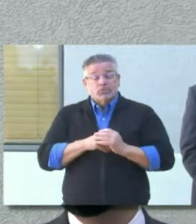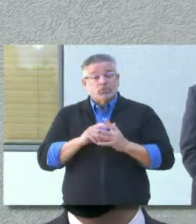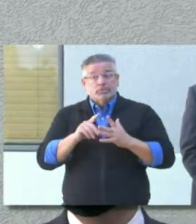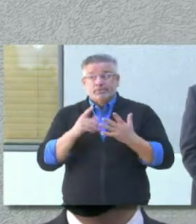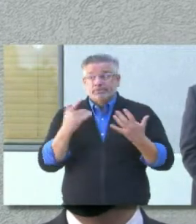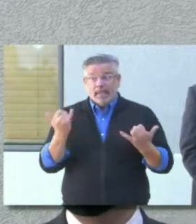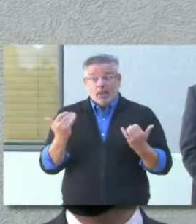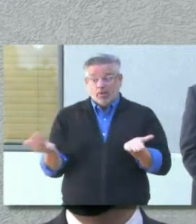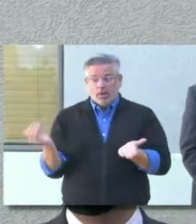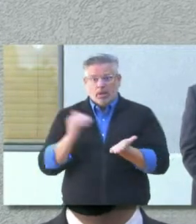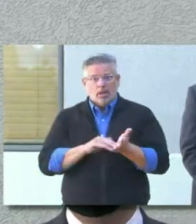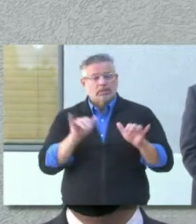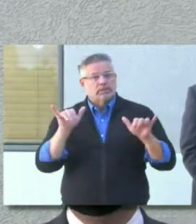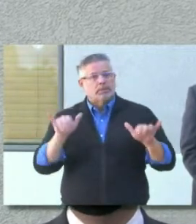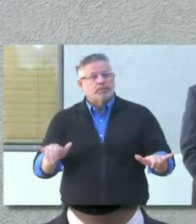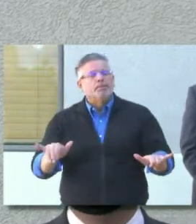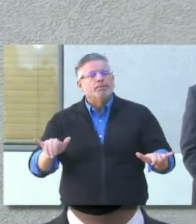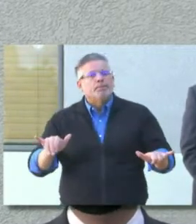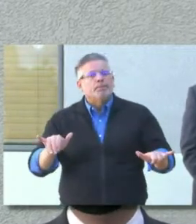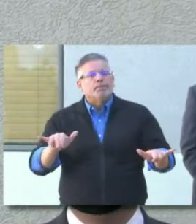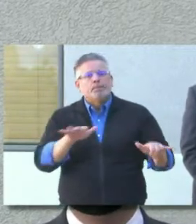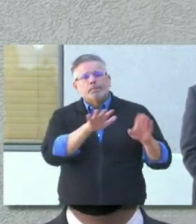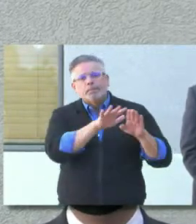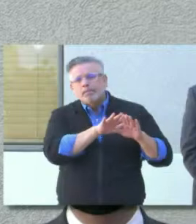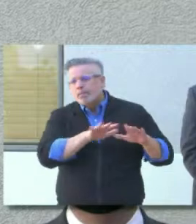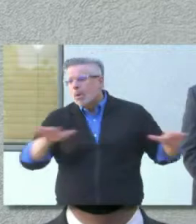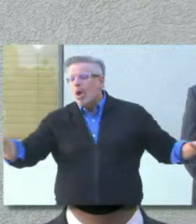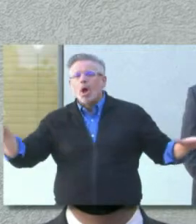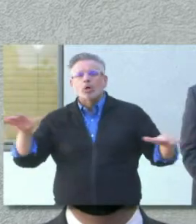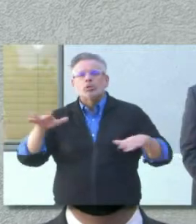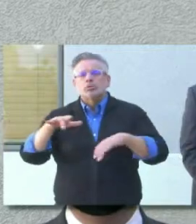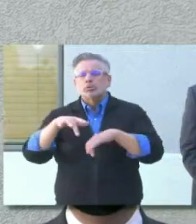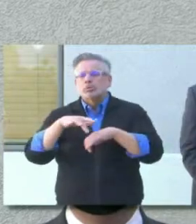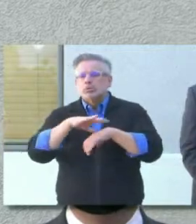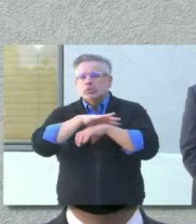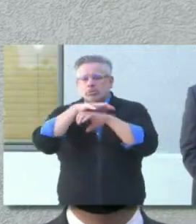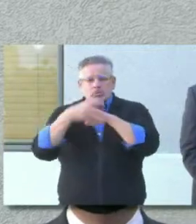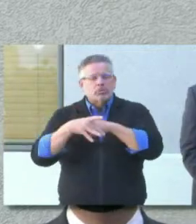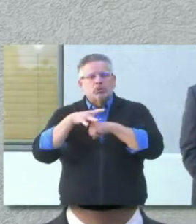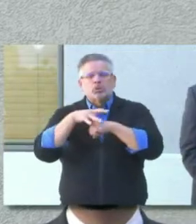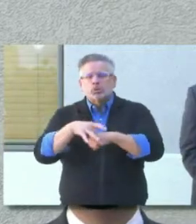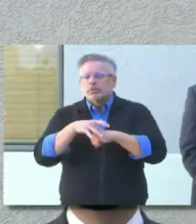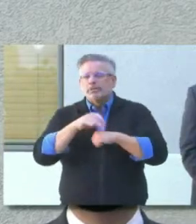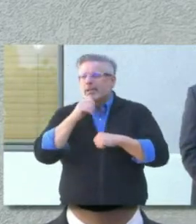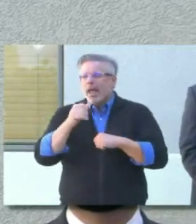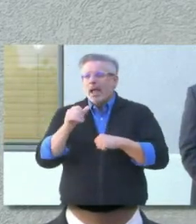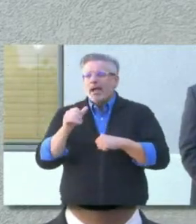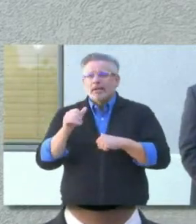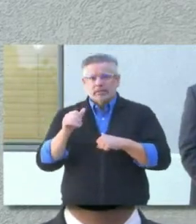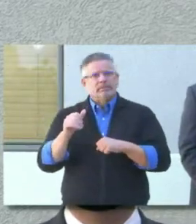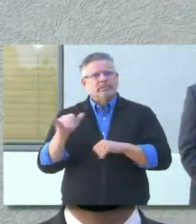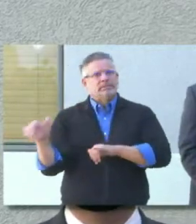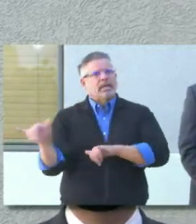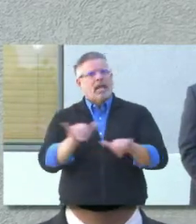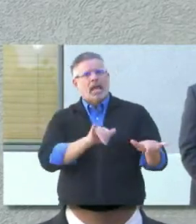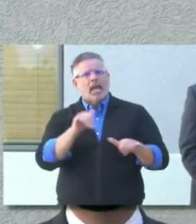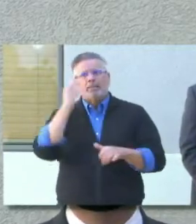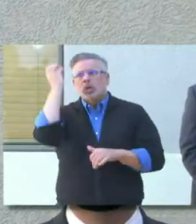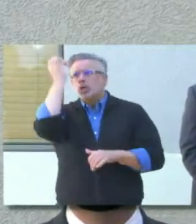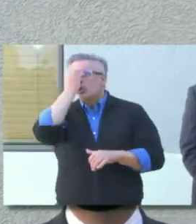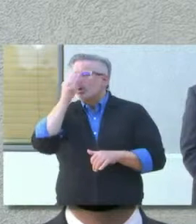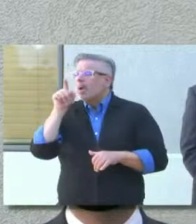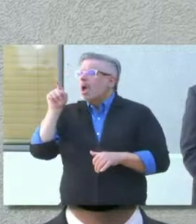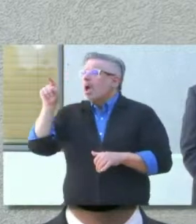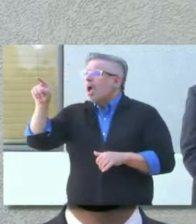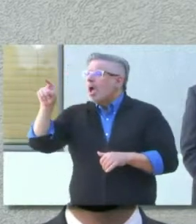see that now all across the globe. We've seen those trends not dissimilar to last year in Europe, trends